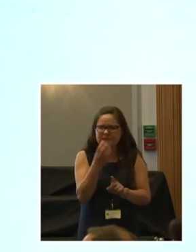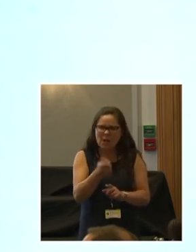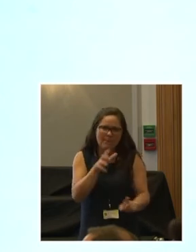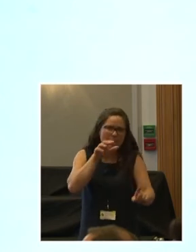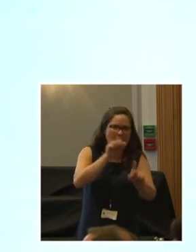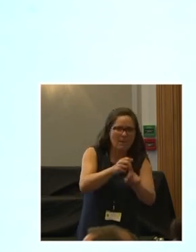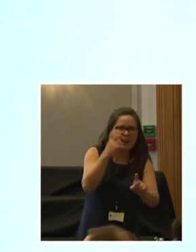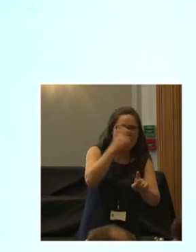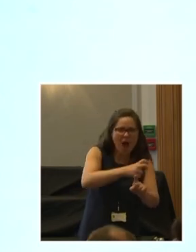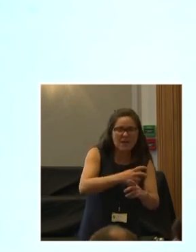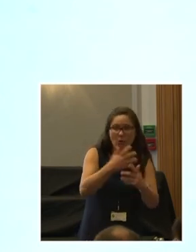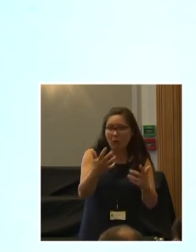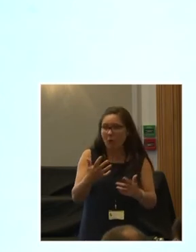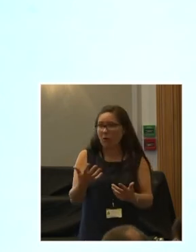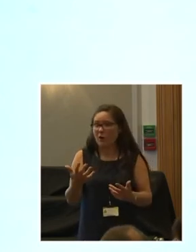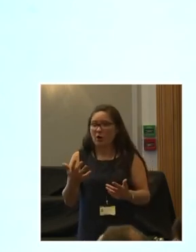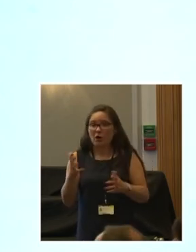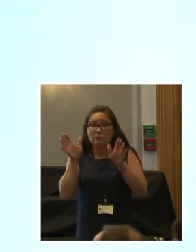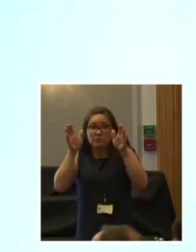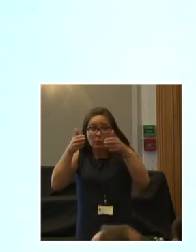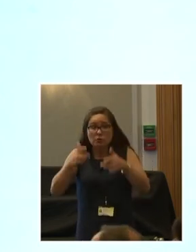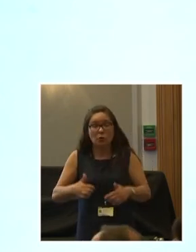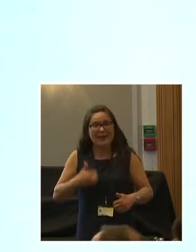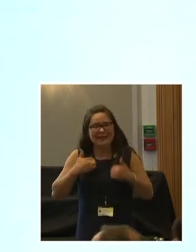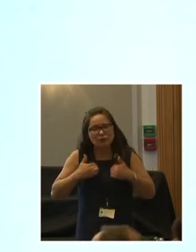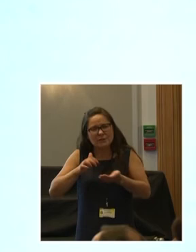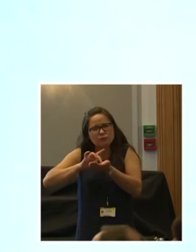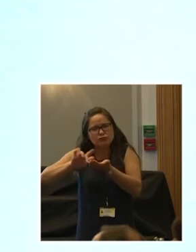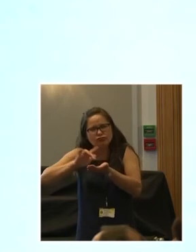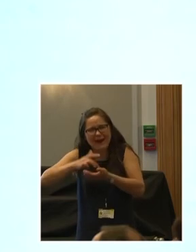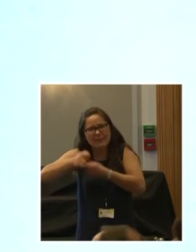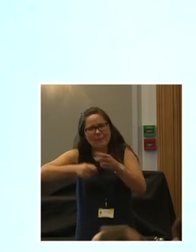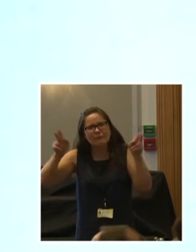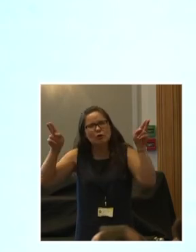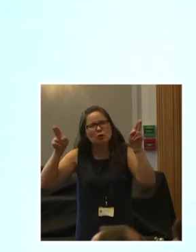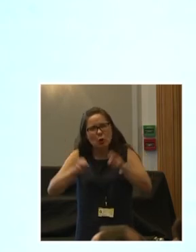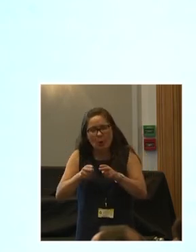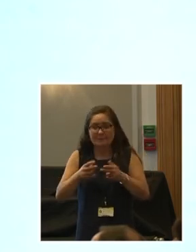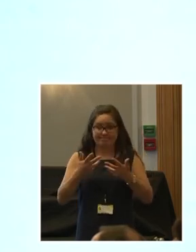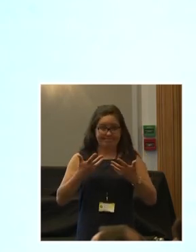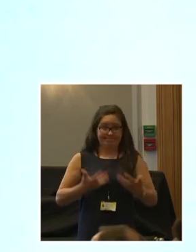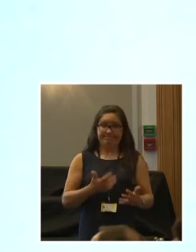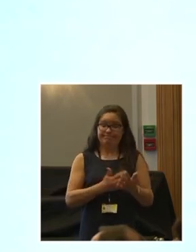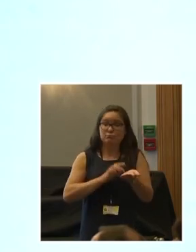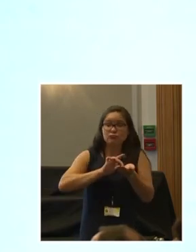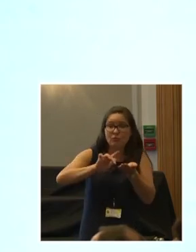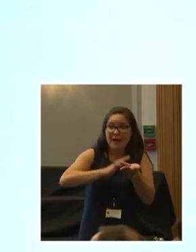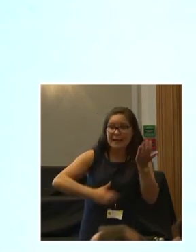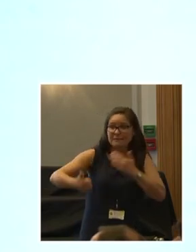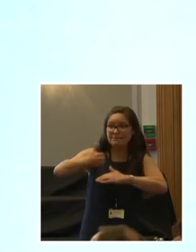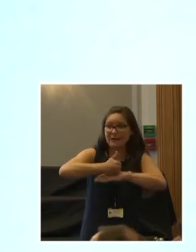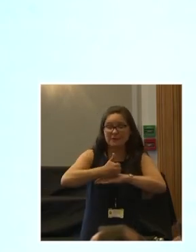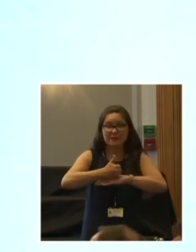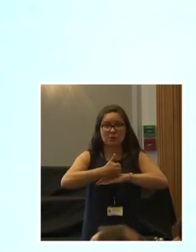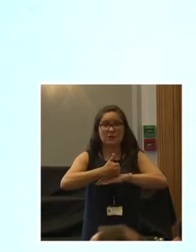have an interest in Braille, are much fewer. So through the Braillists Foundation, we have built a community